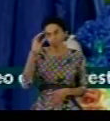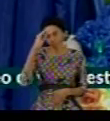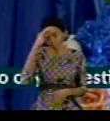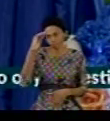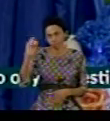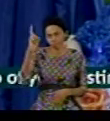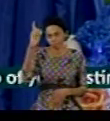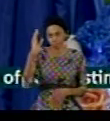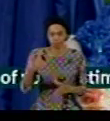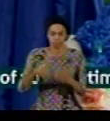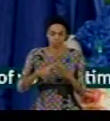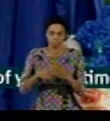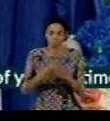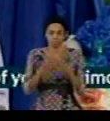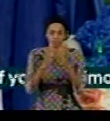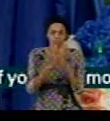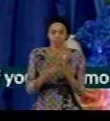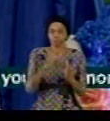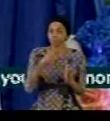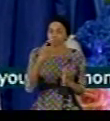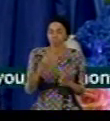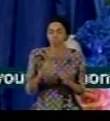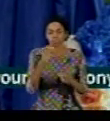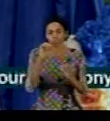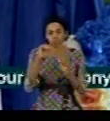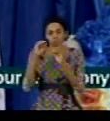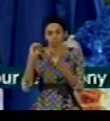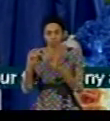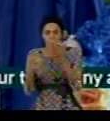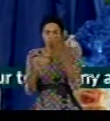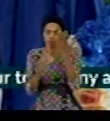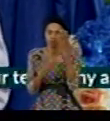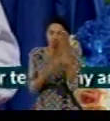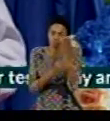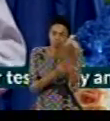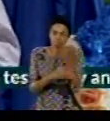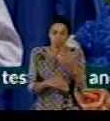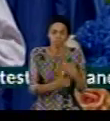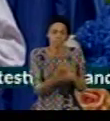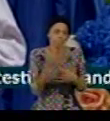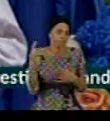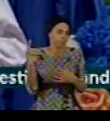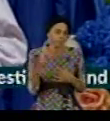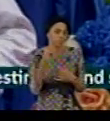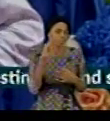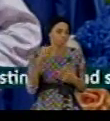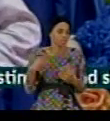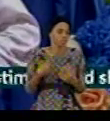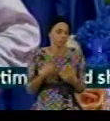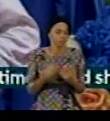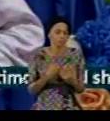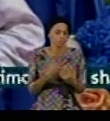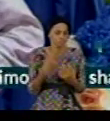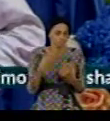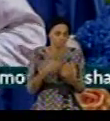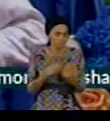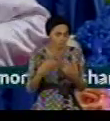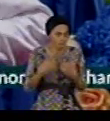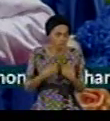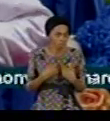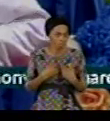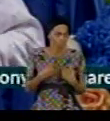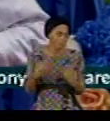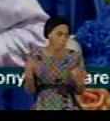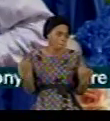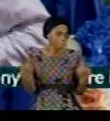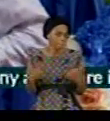pray. He said we should lay hand anywhere we have our pet.